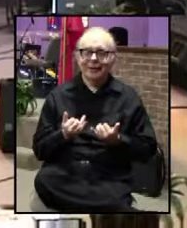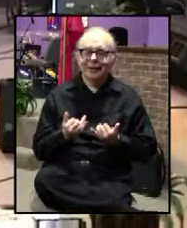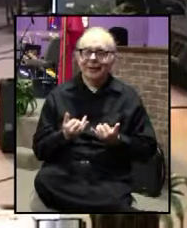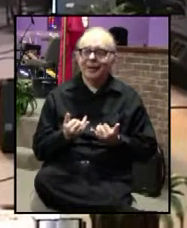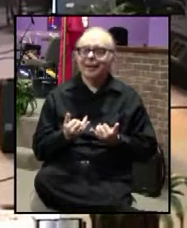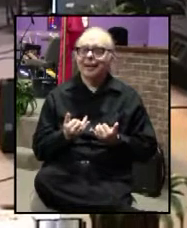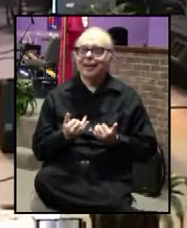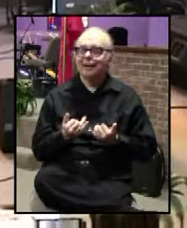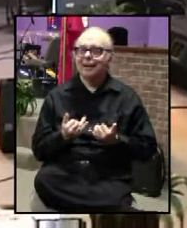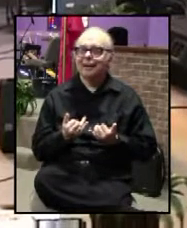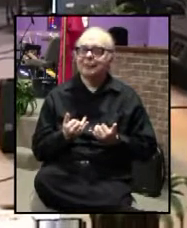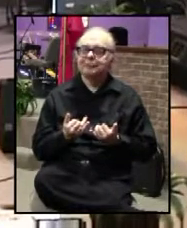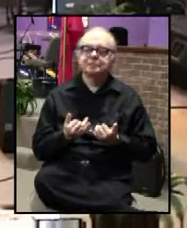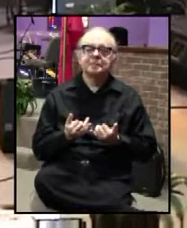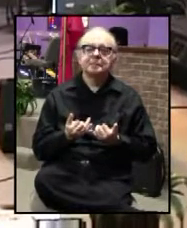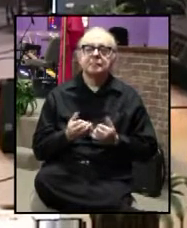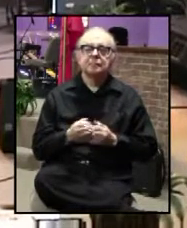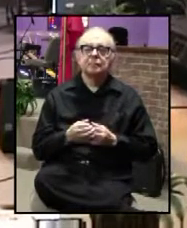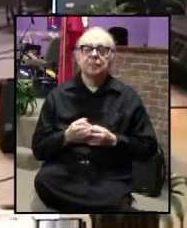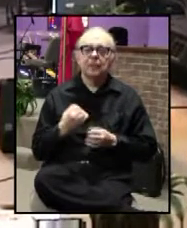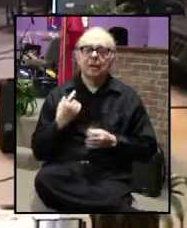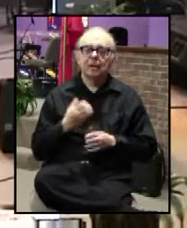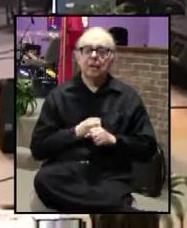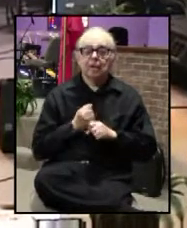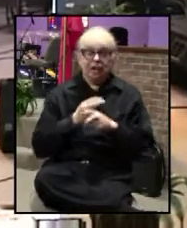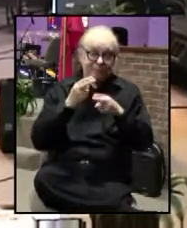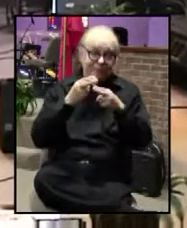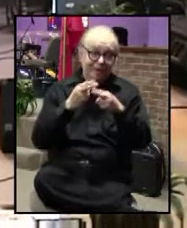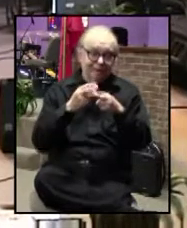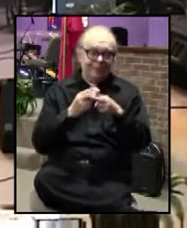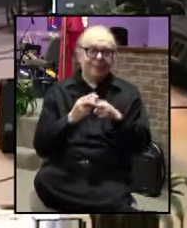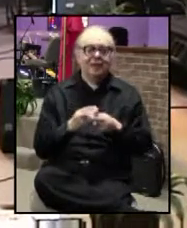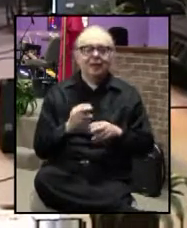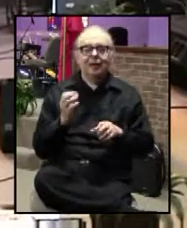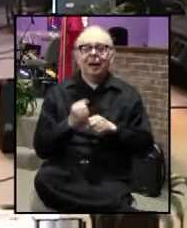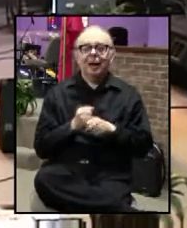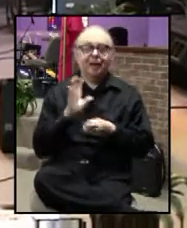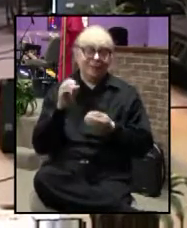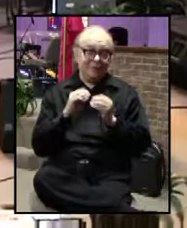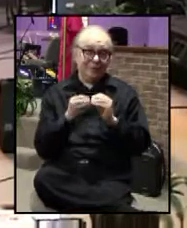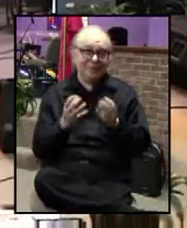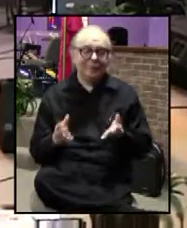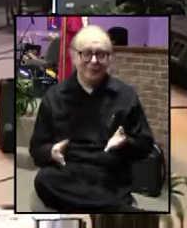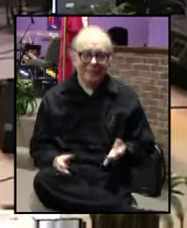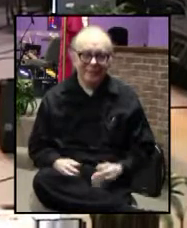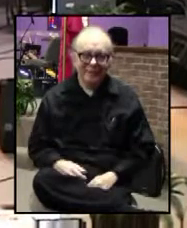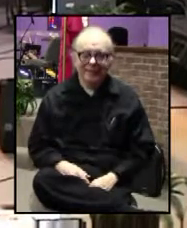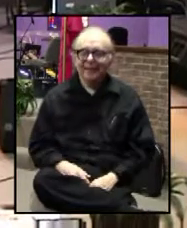We've got your name, and I got your numbers.